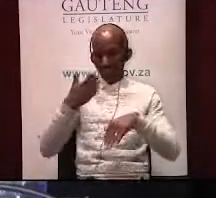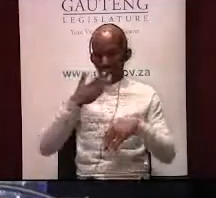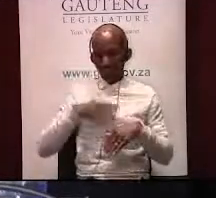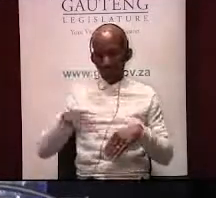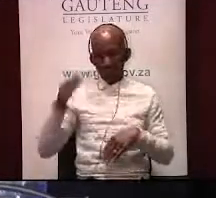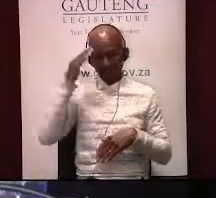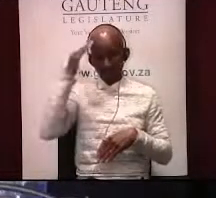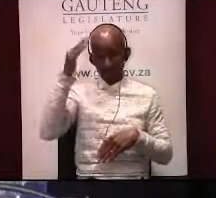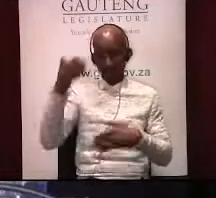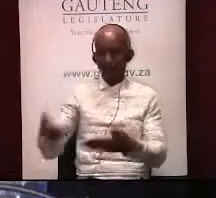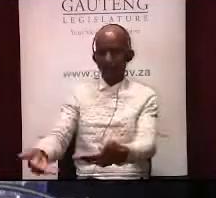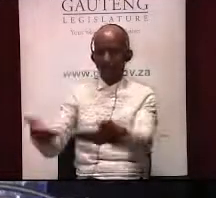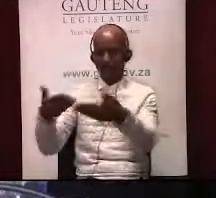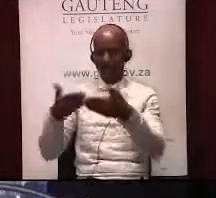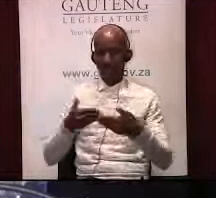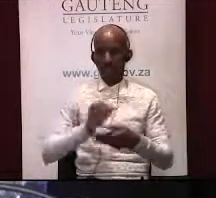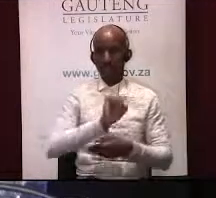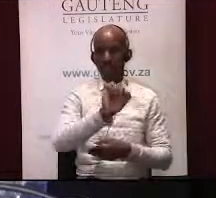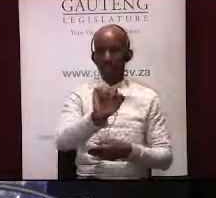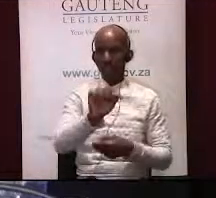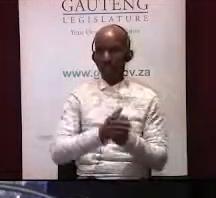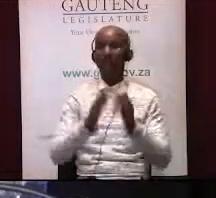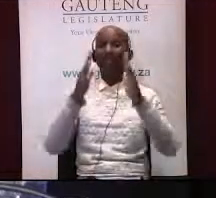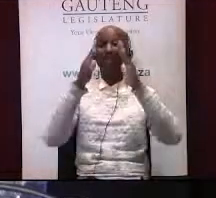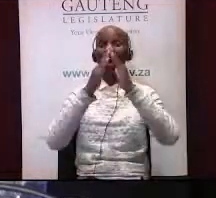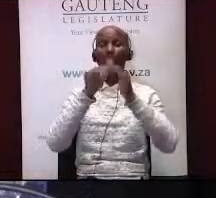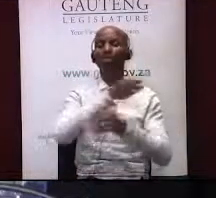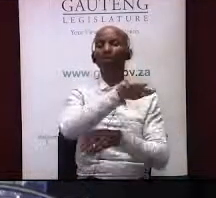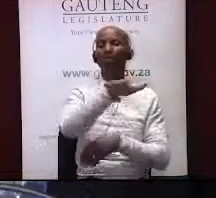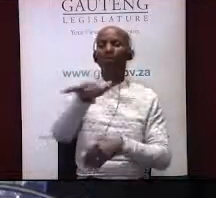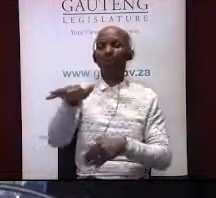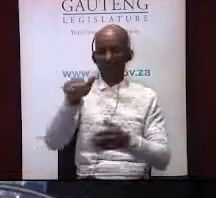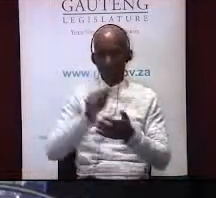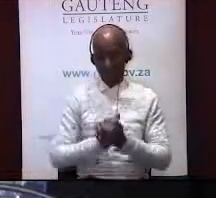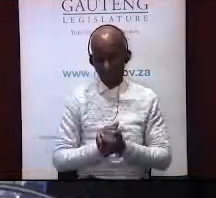and welcome you, and the House at large,